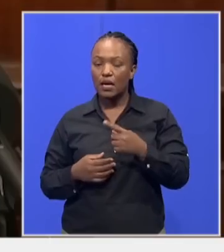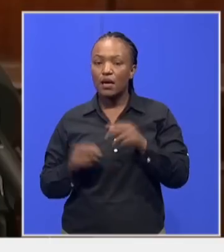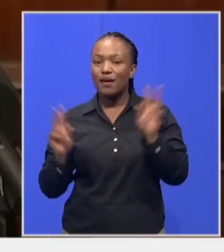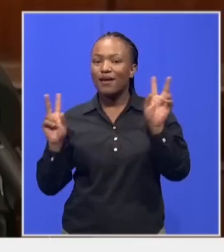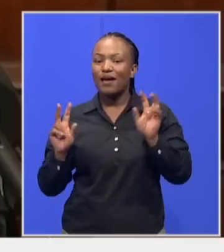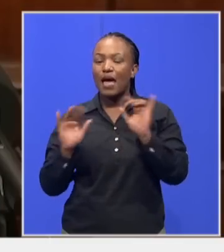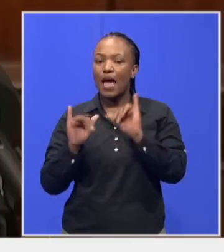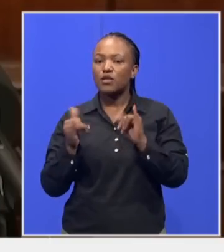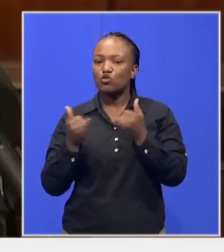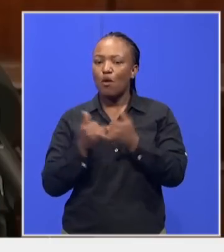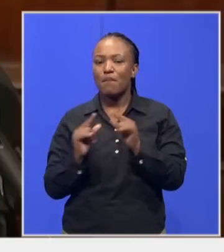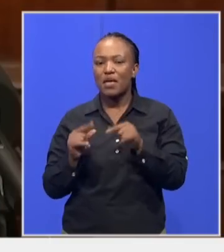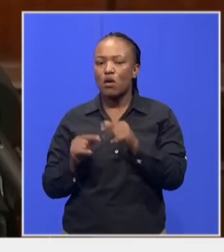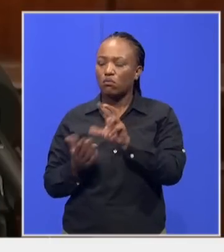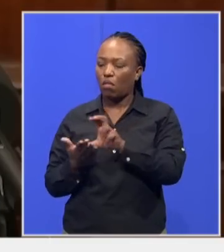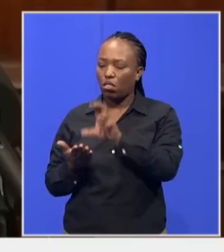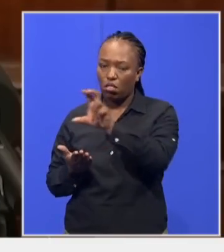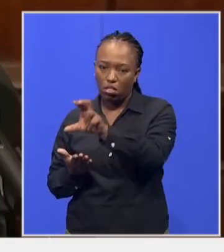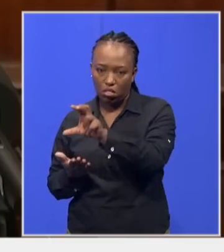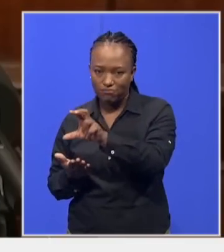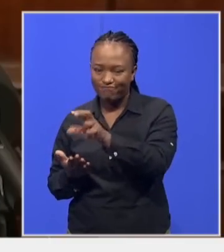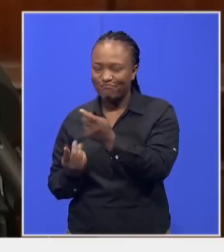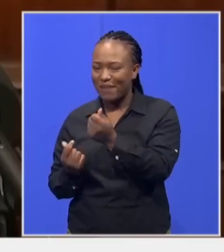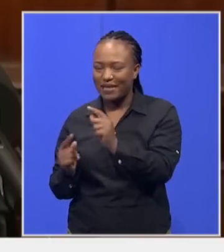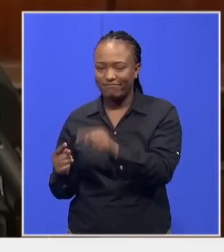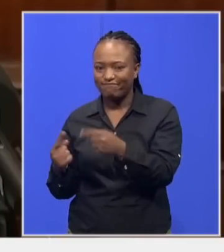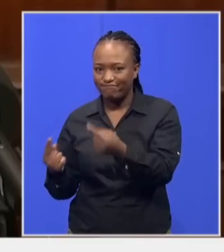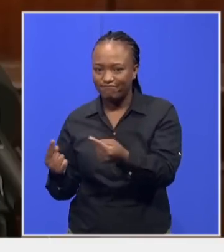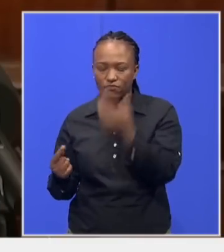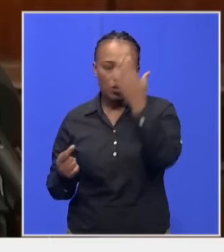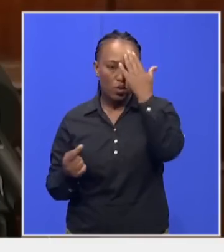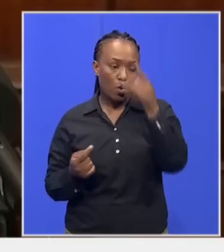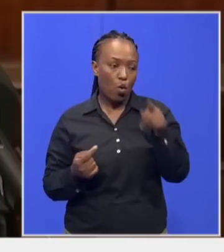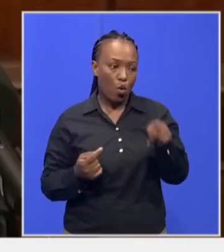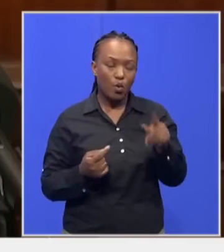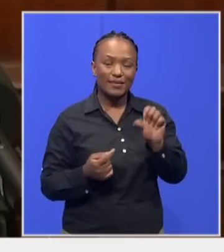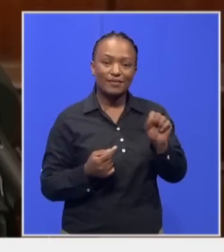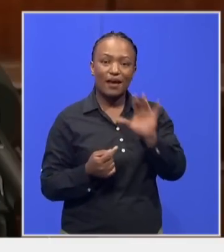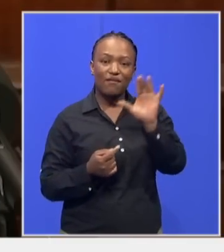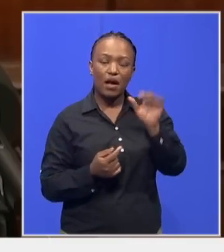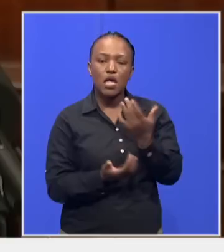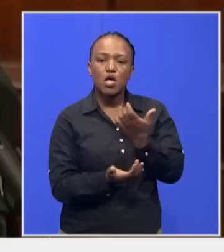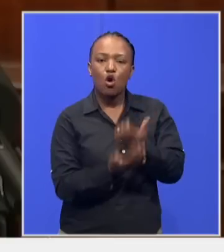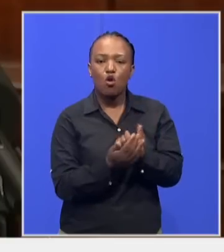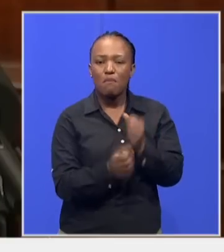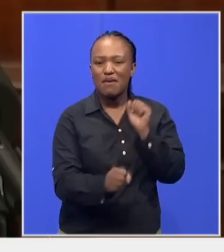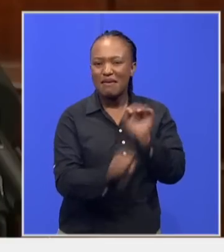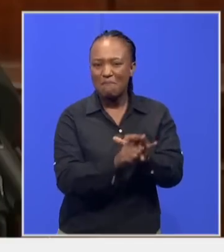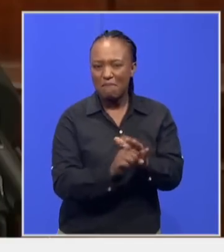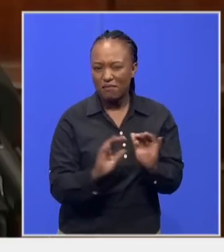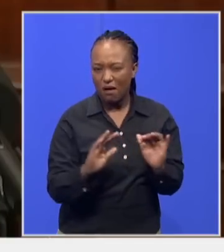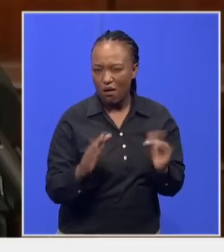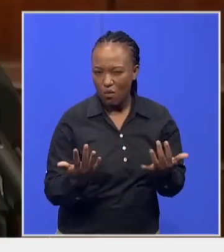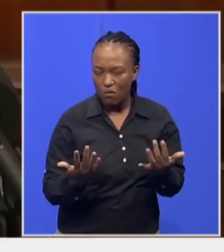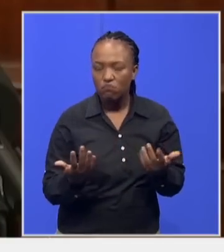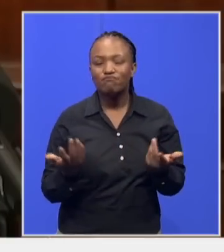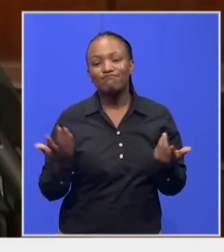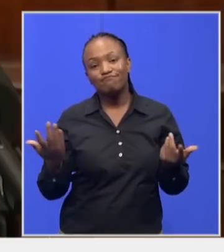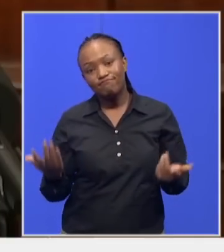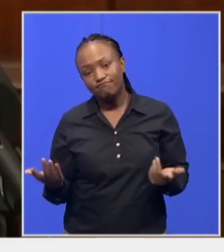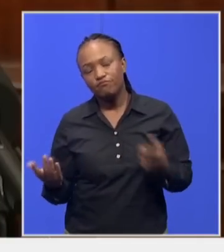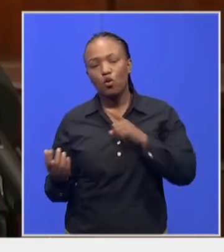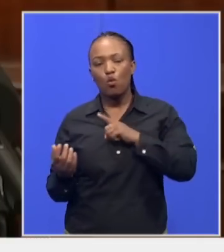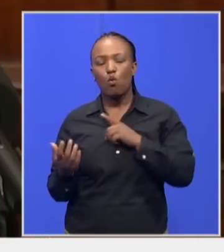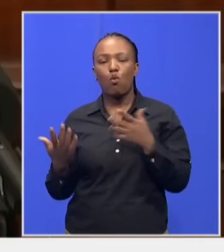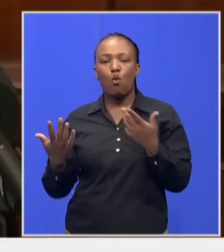carry this investment, and yet we know the cost to the South African economy as a result of unmet demand? Or there has